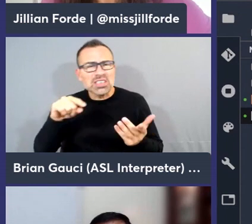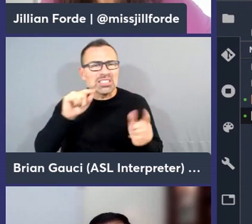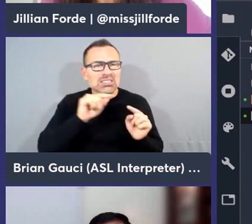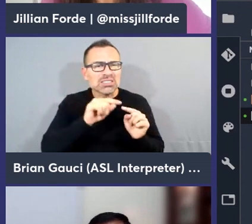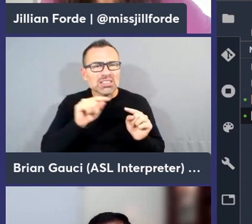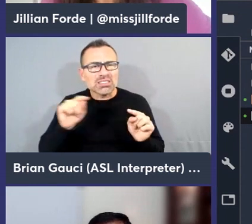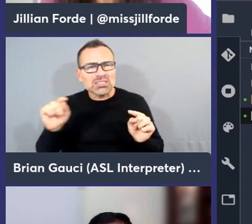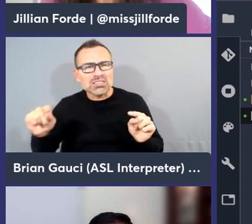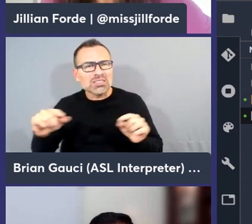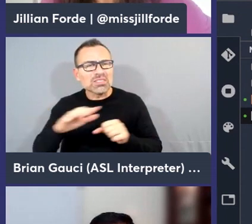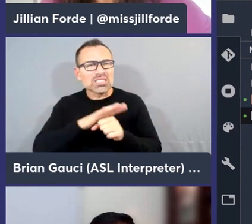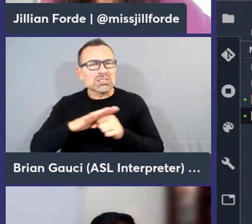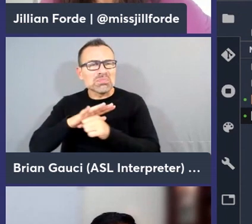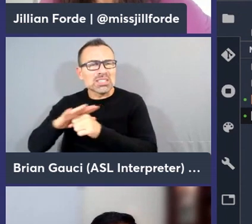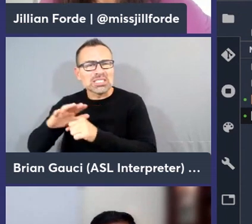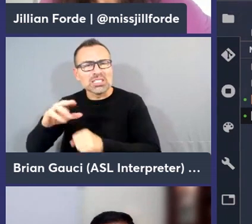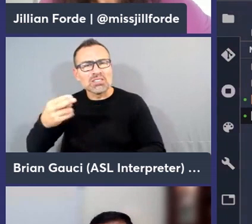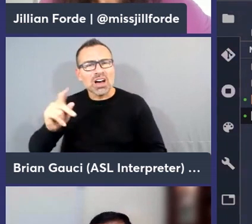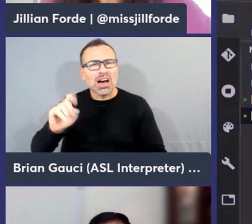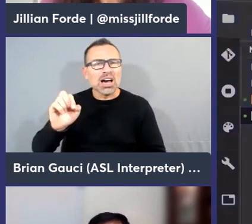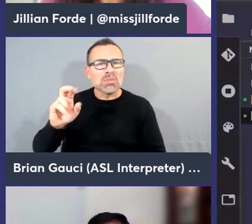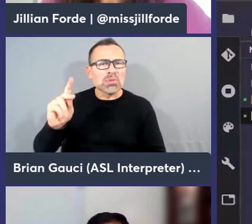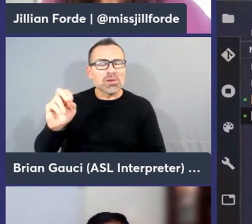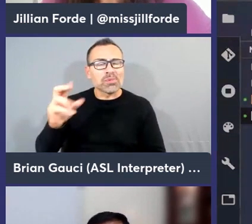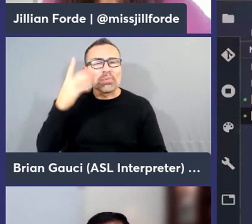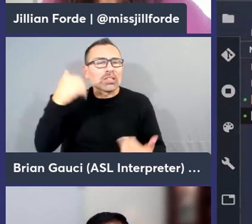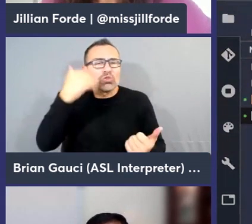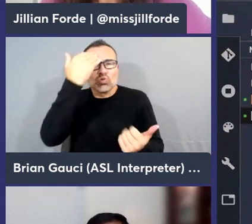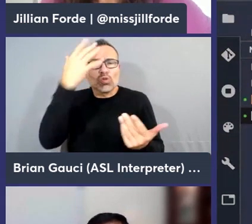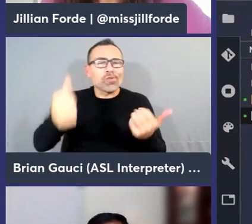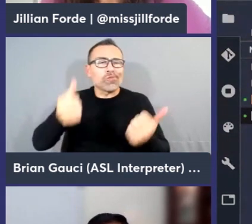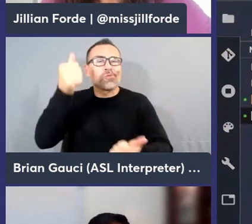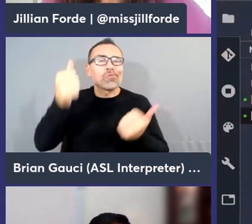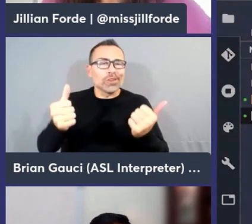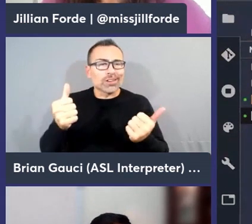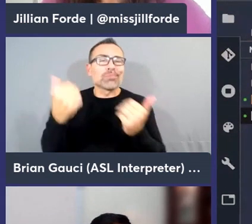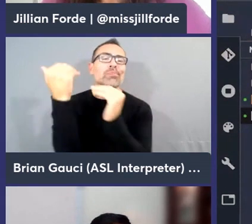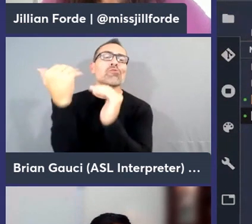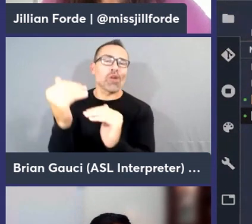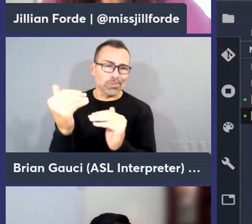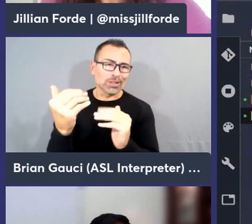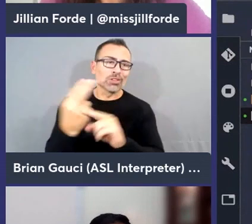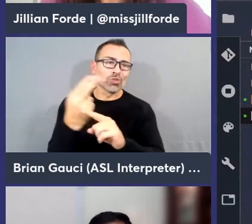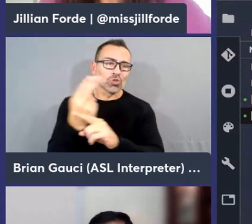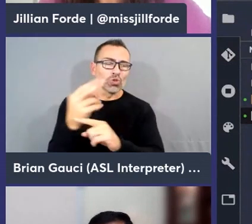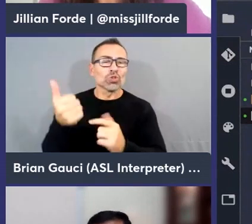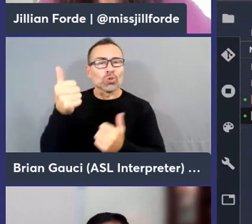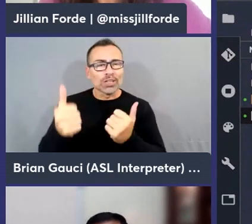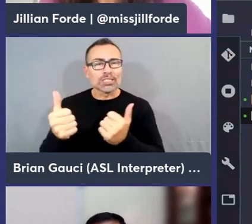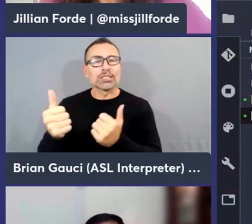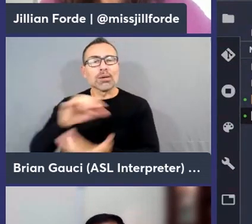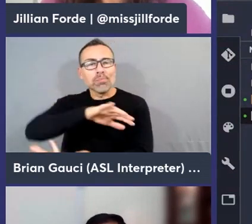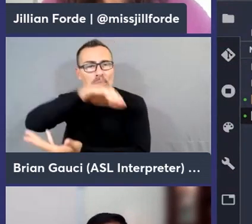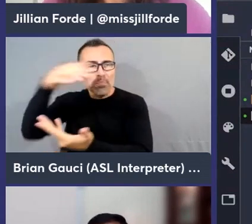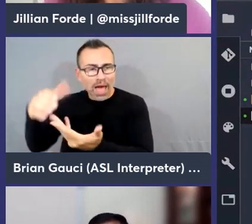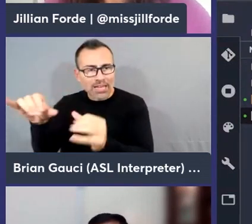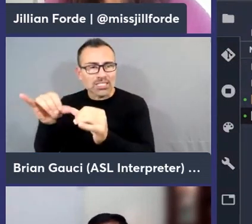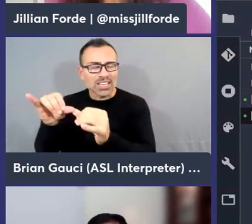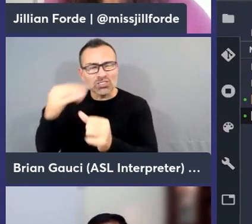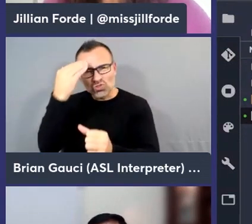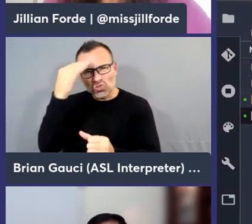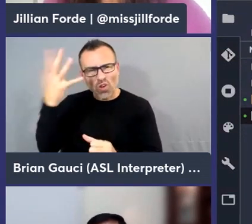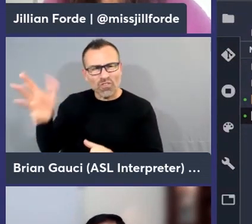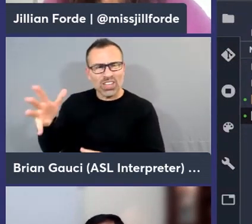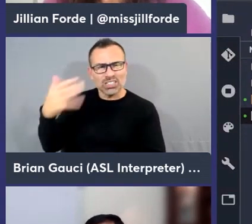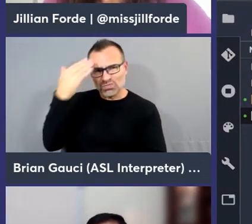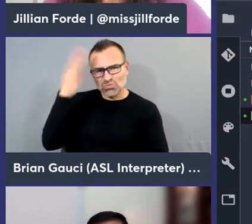know what regularization parameter to use. You know what batch size to use. So in those situations, extremely rare. In those